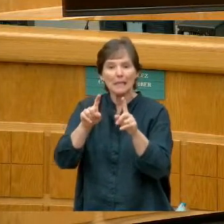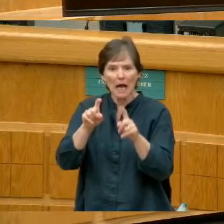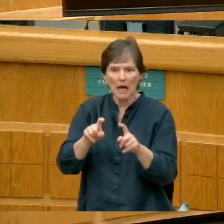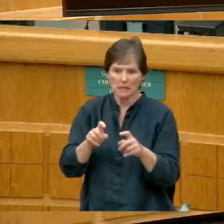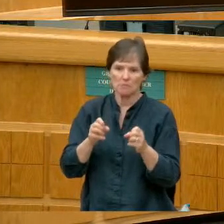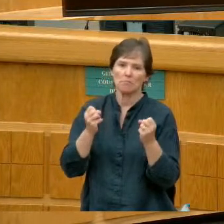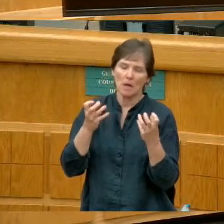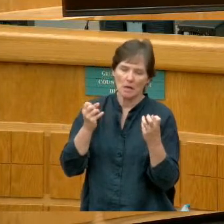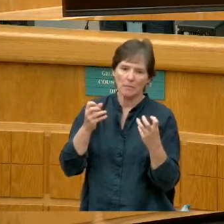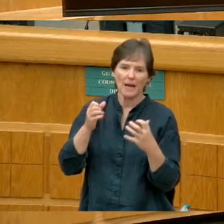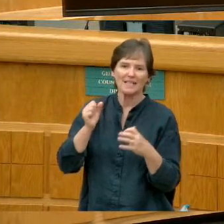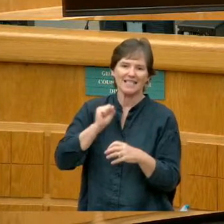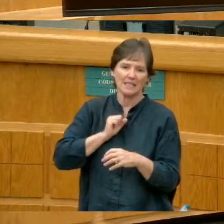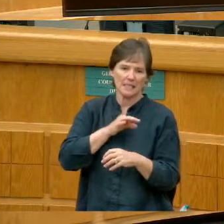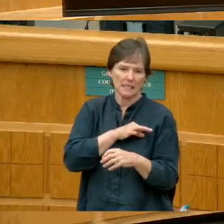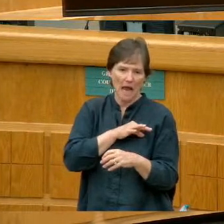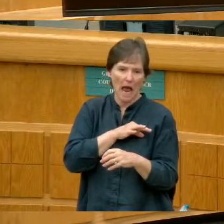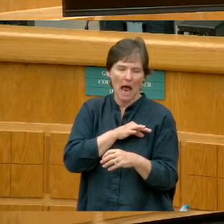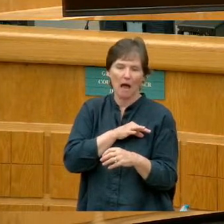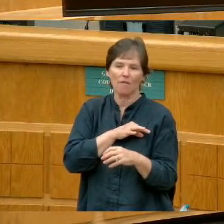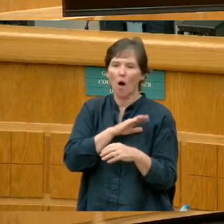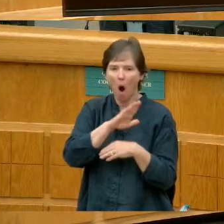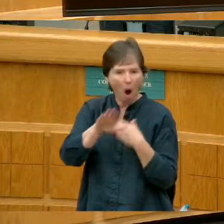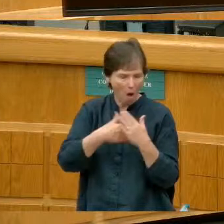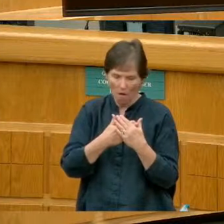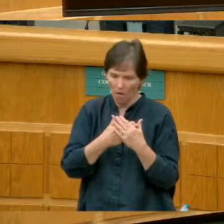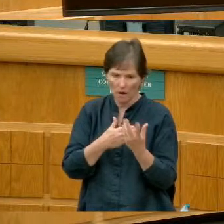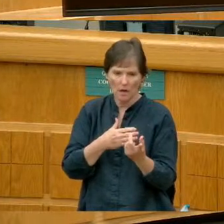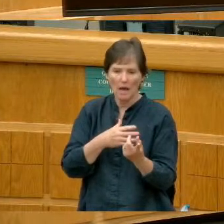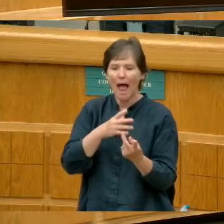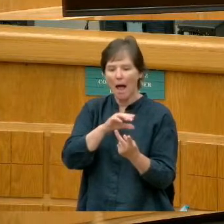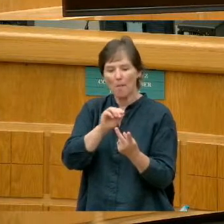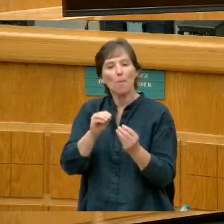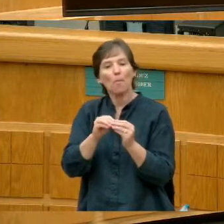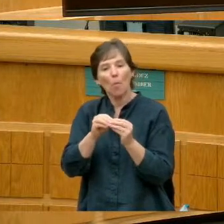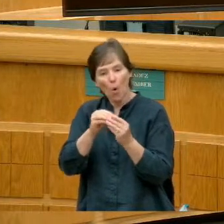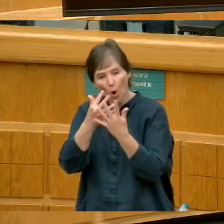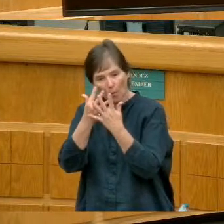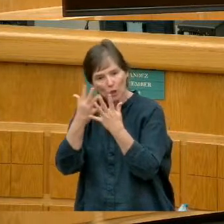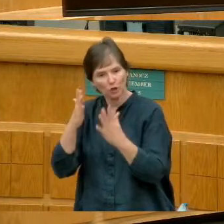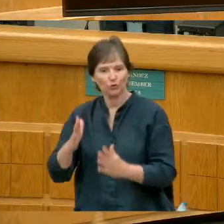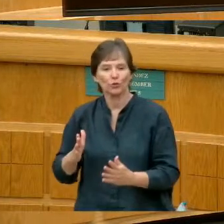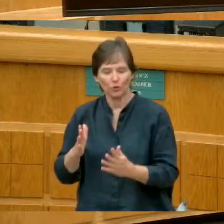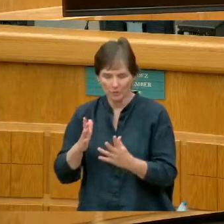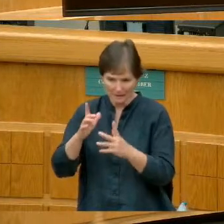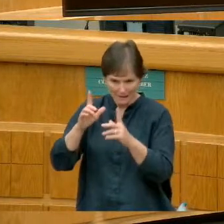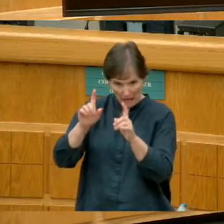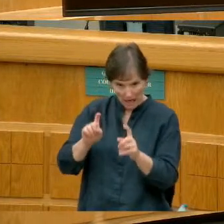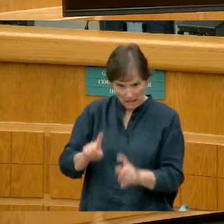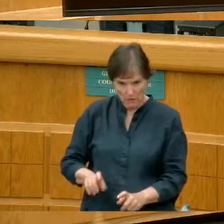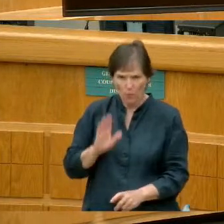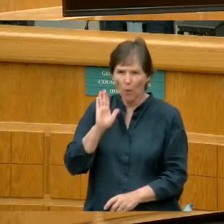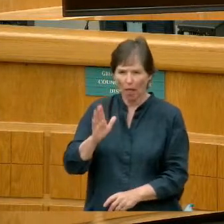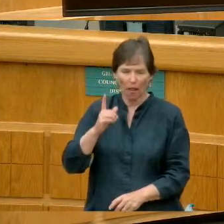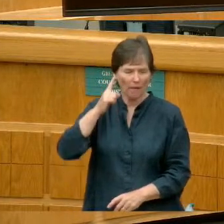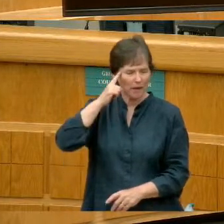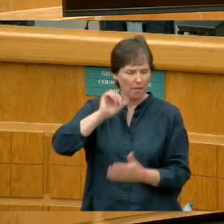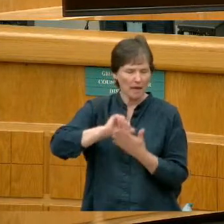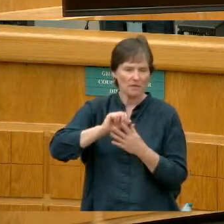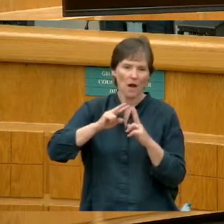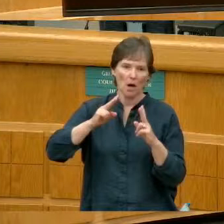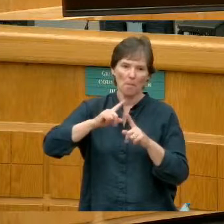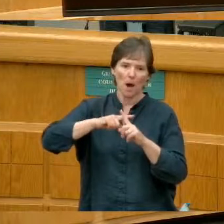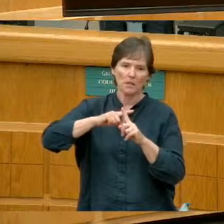exact number, but we will be testing staff. We will be testing more inmates. And I think this is a very positive thing because the more we